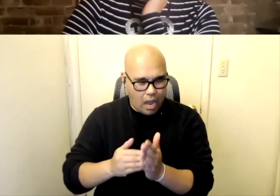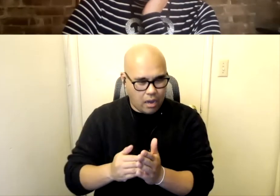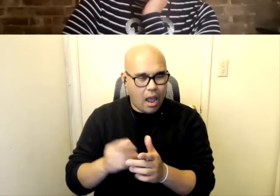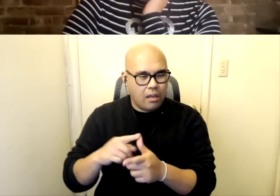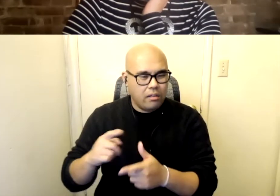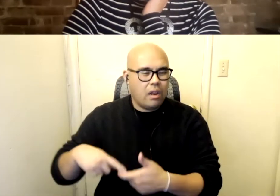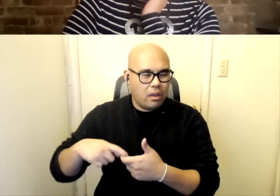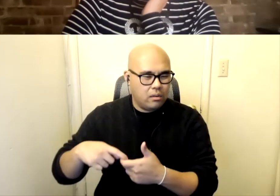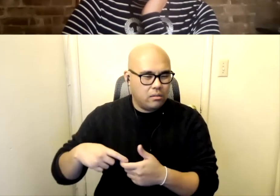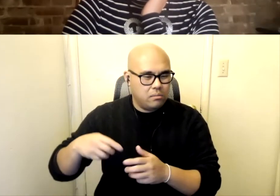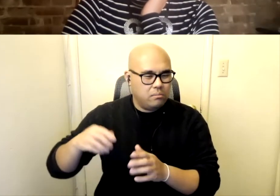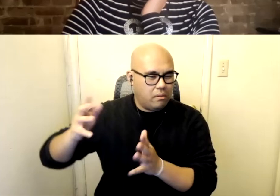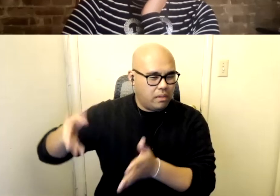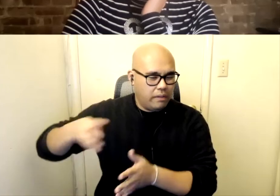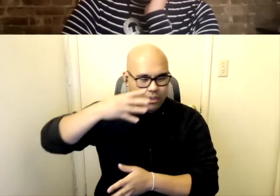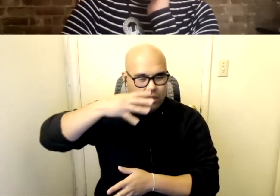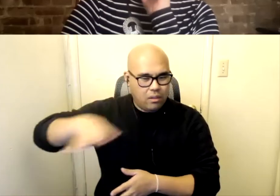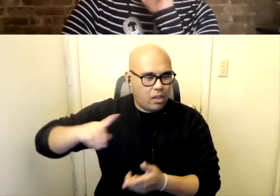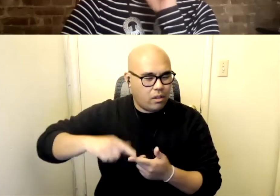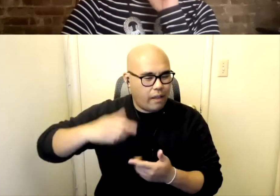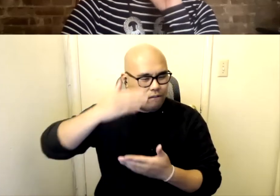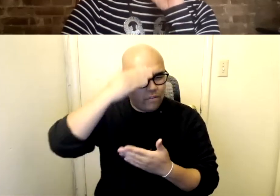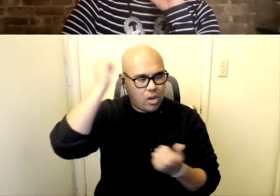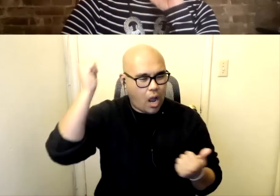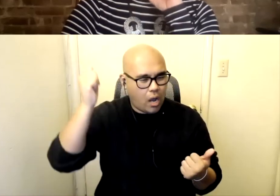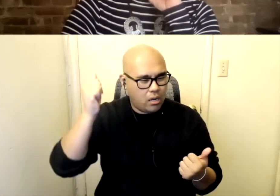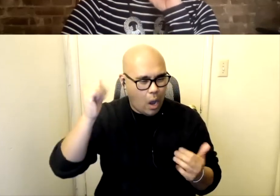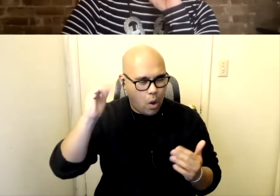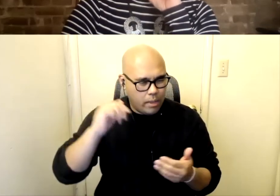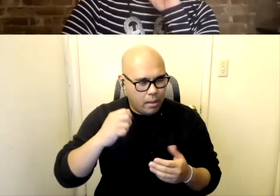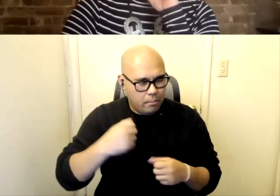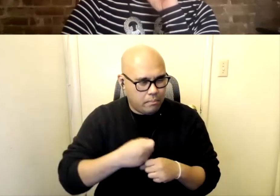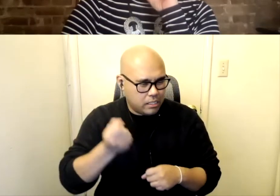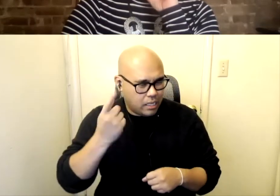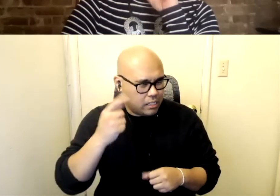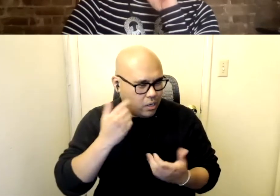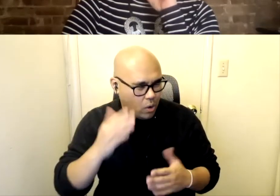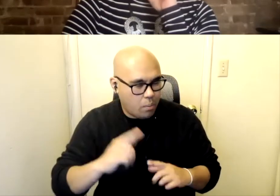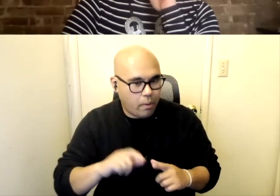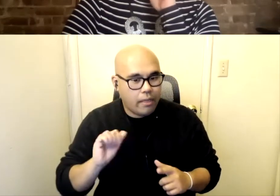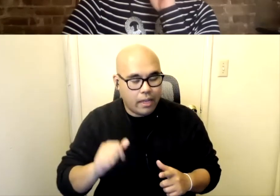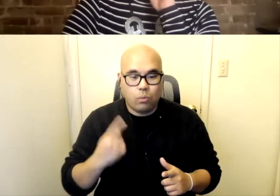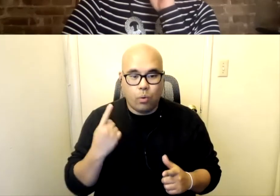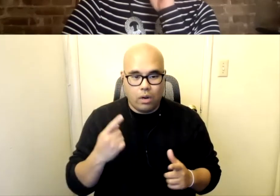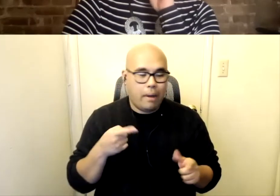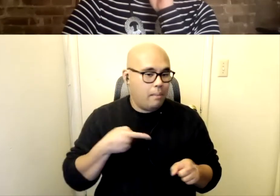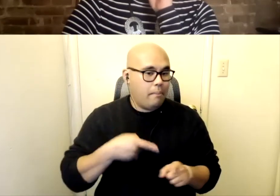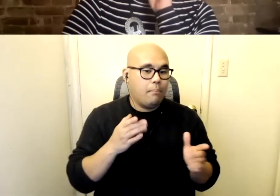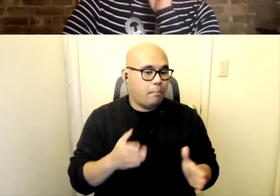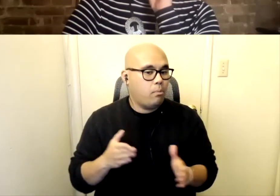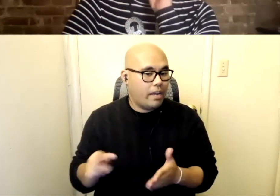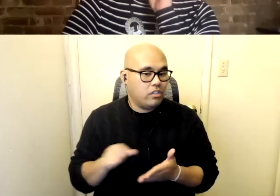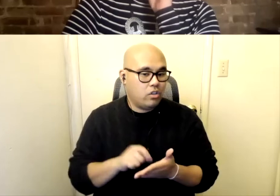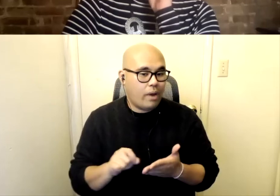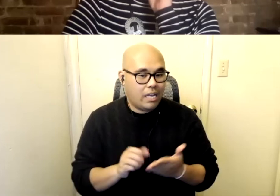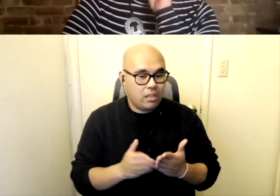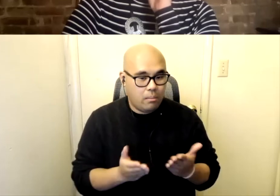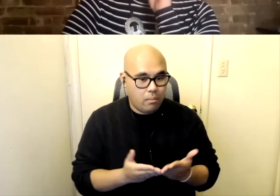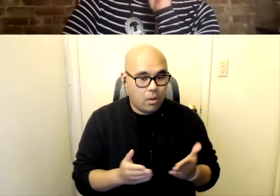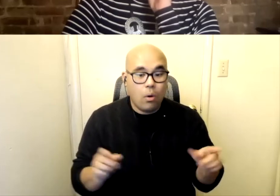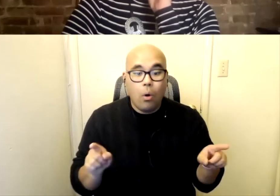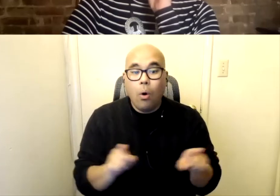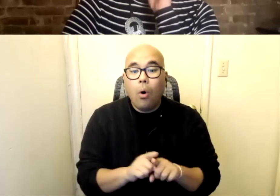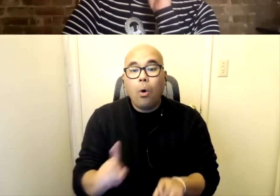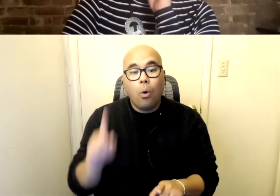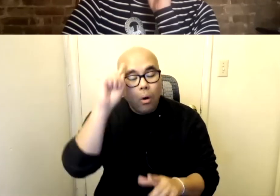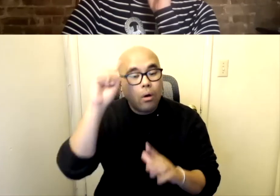makes sense, but that is a lot of the preparation I did for writing the book. And oh, one thing I did that was completely crazy had to